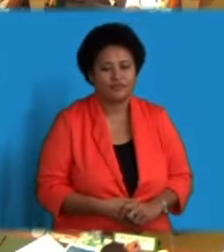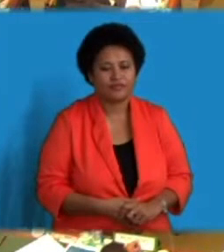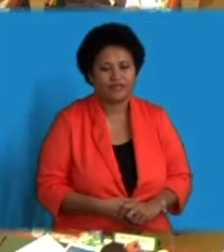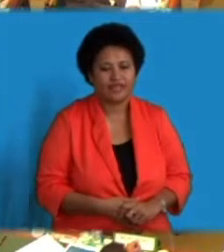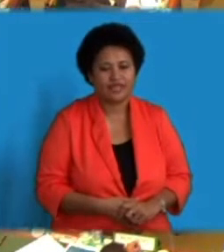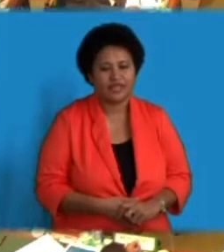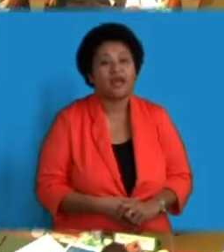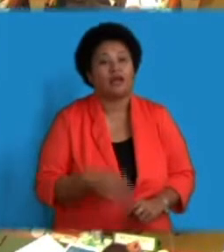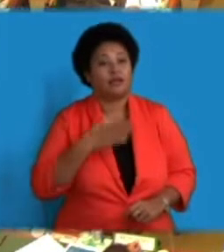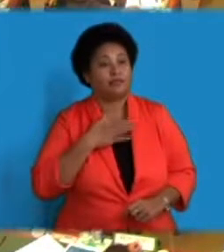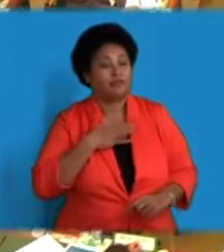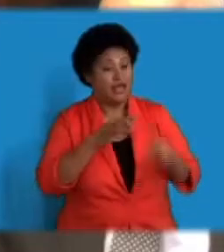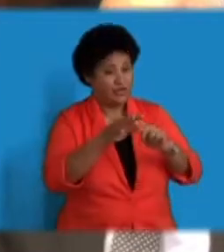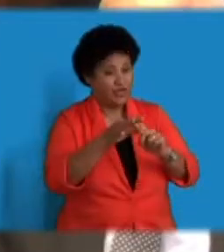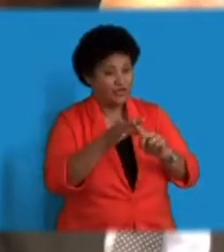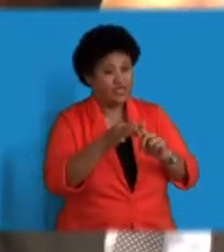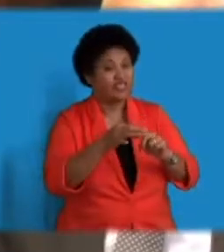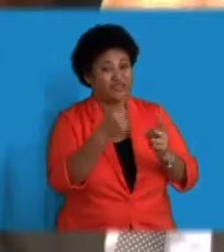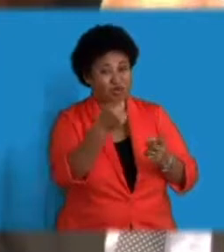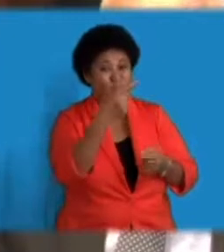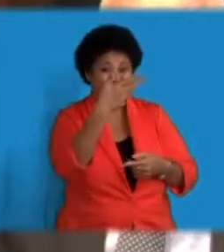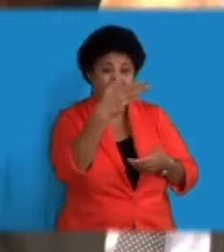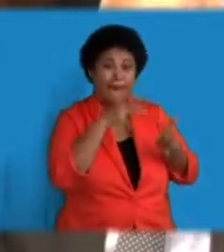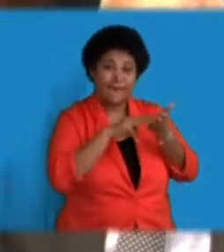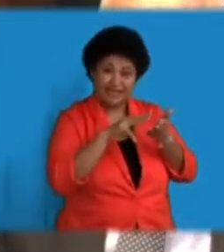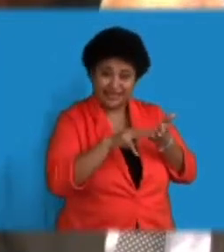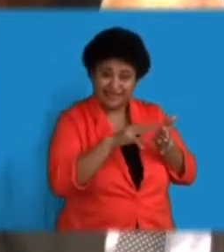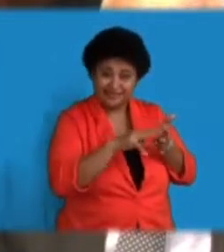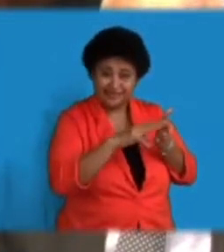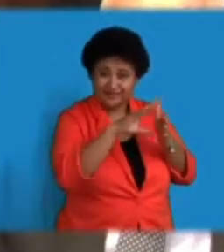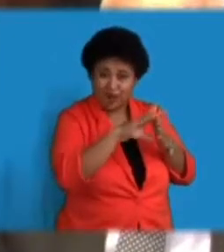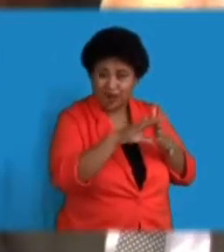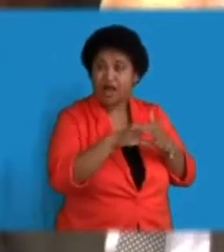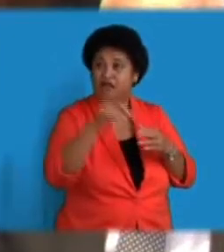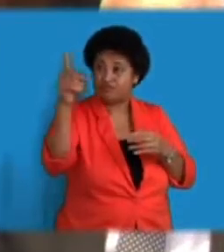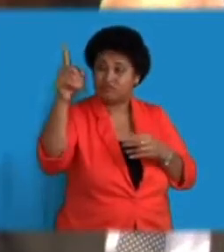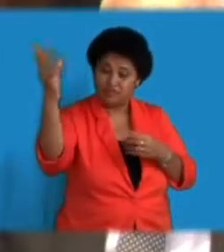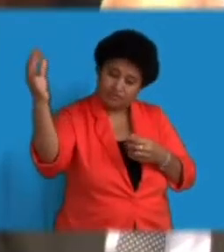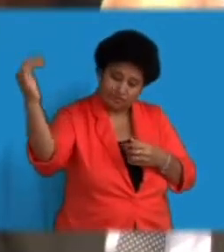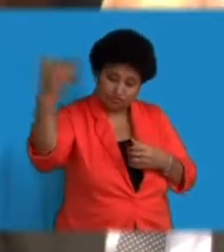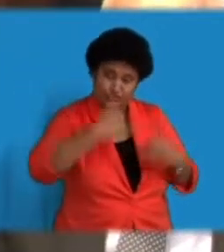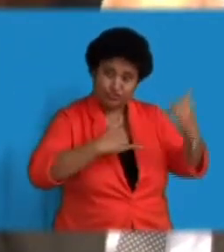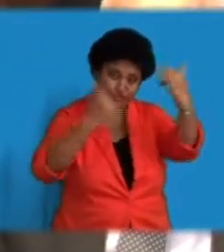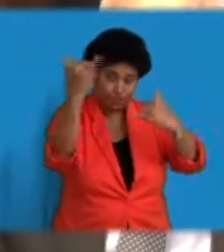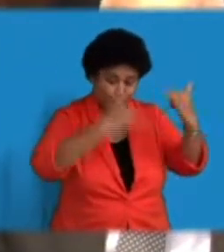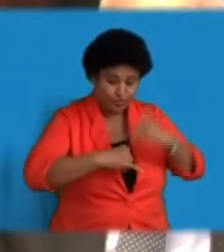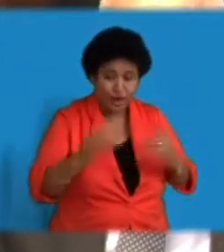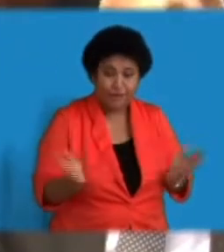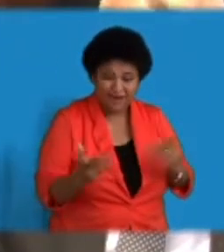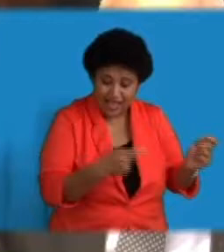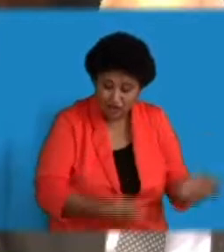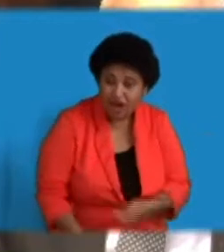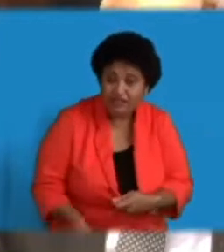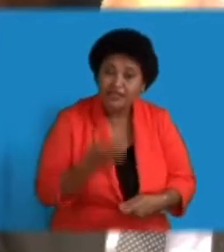The question is, given that you're giving $9 million for people to come and play golf, can you also consider to increase your budgetary